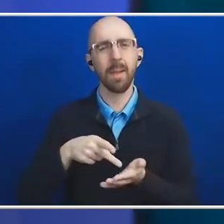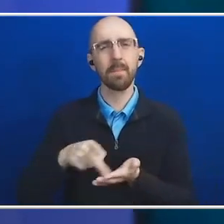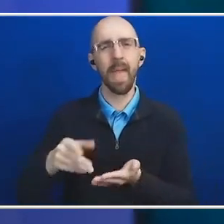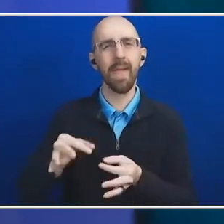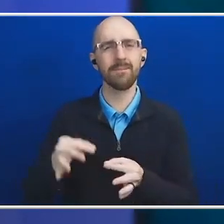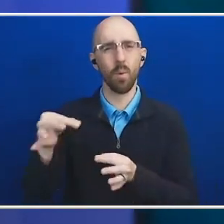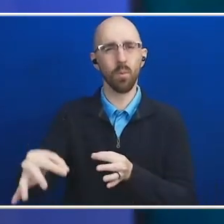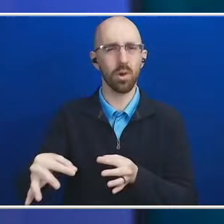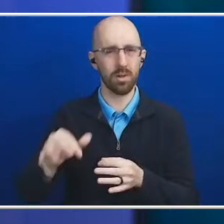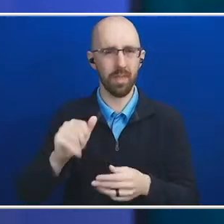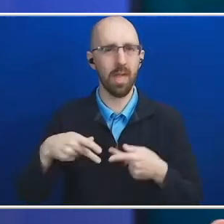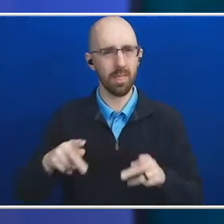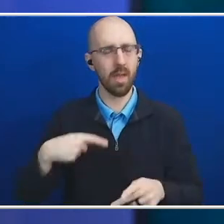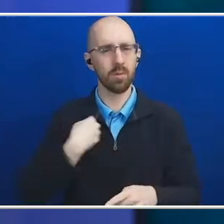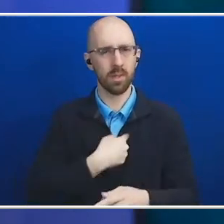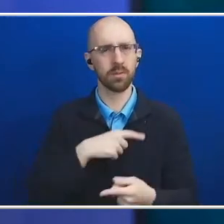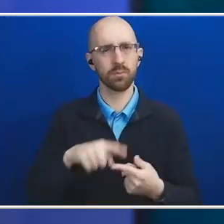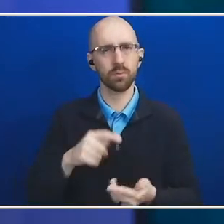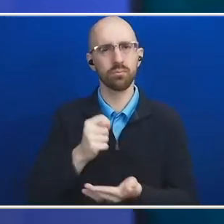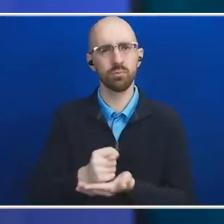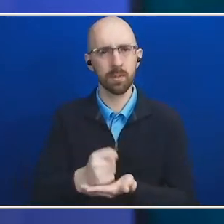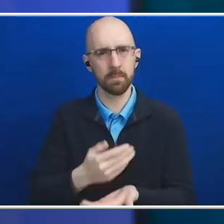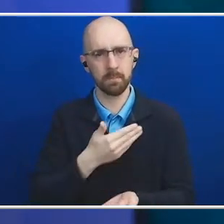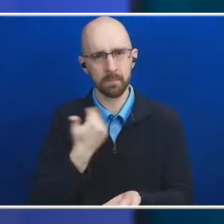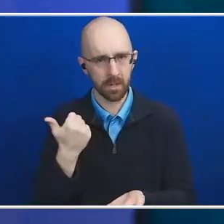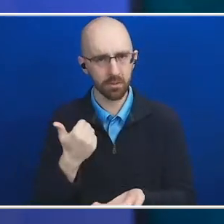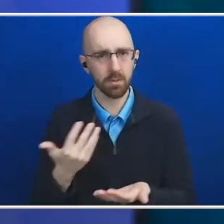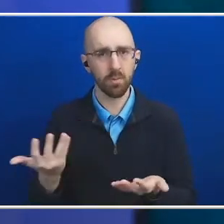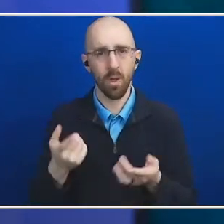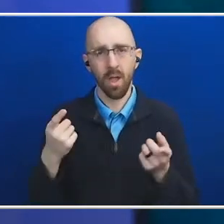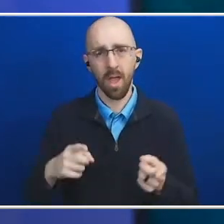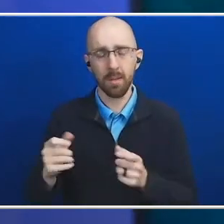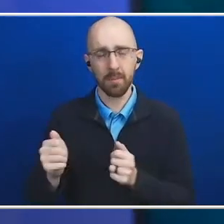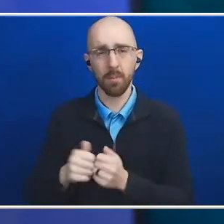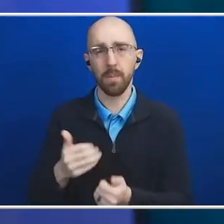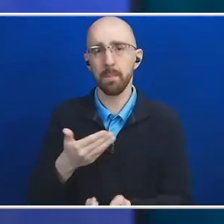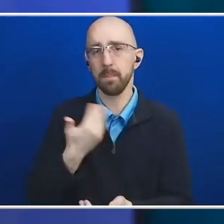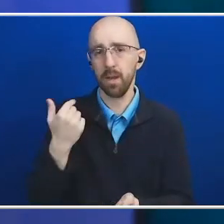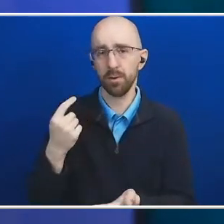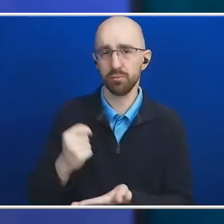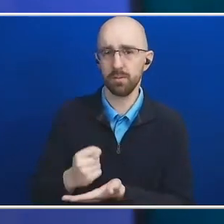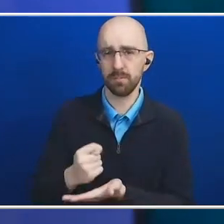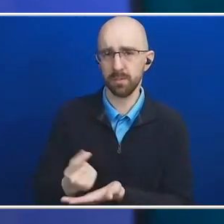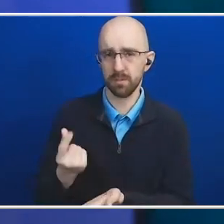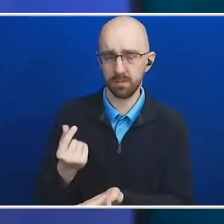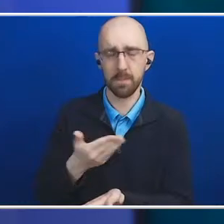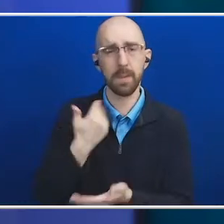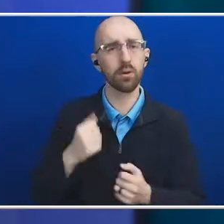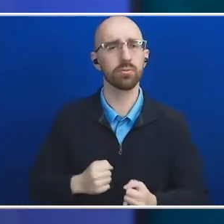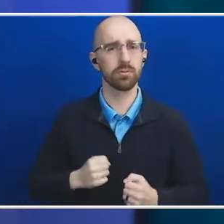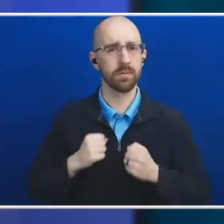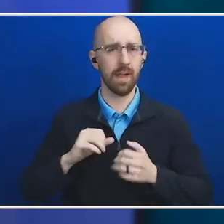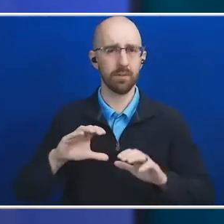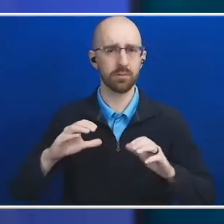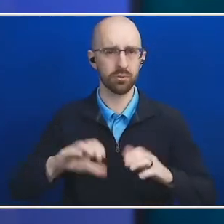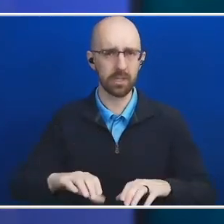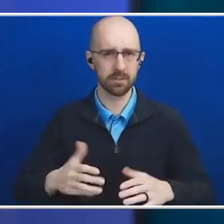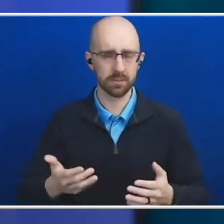us to treat better. And what happens with better treatment is better survival. And so